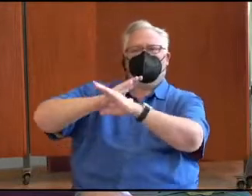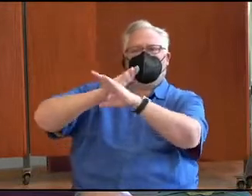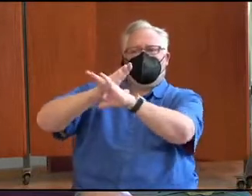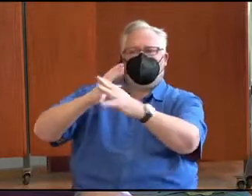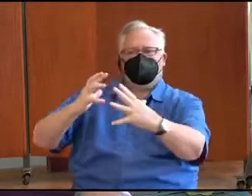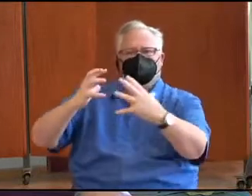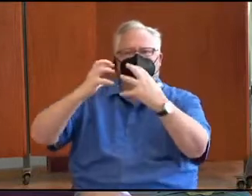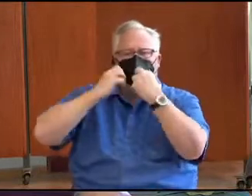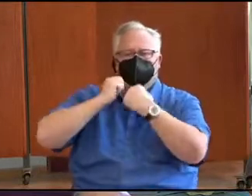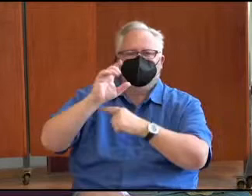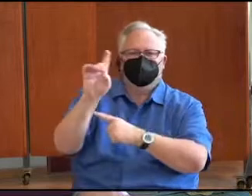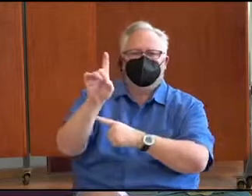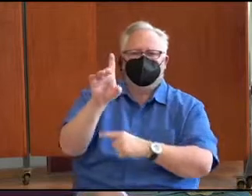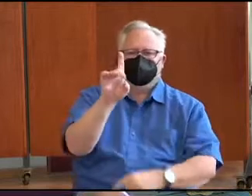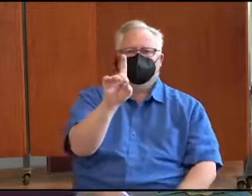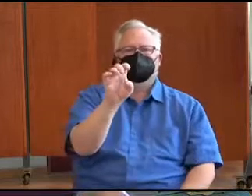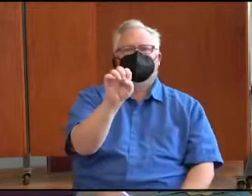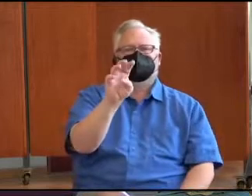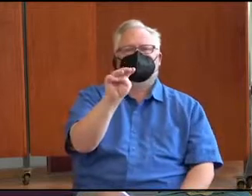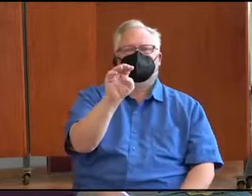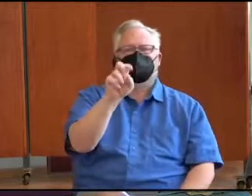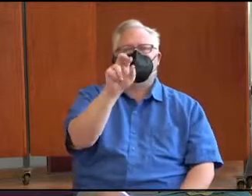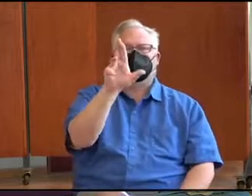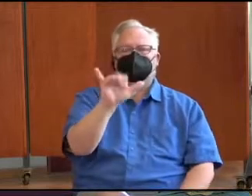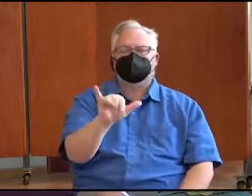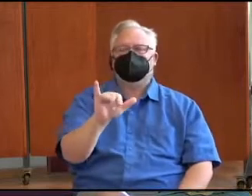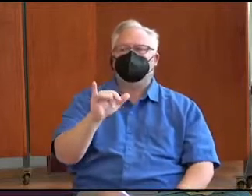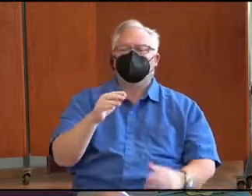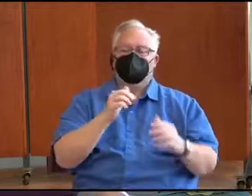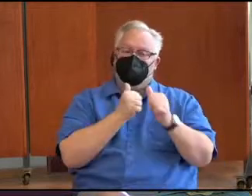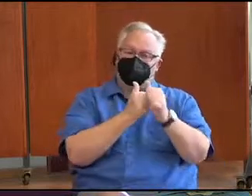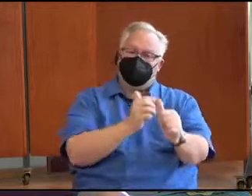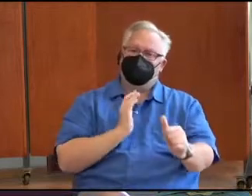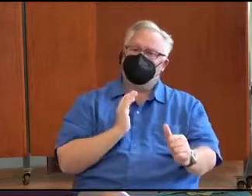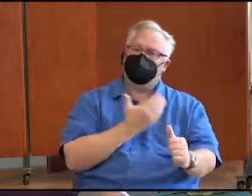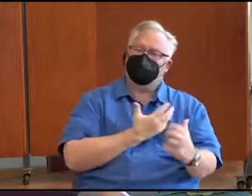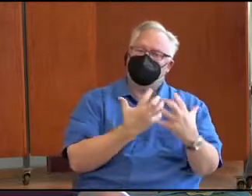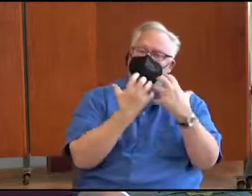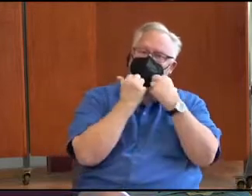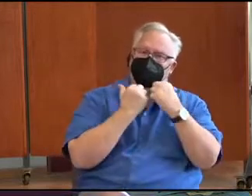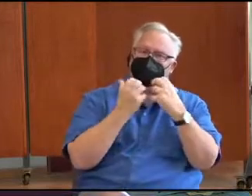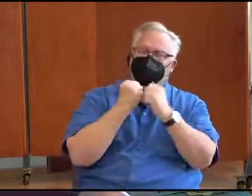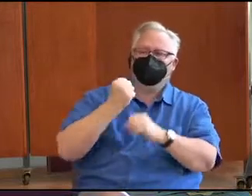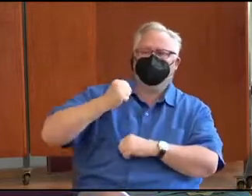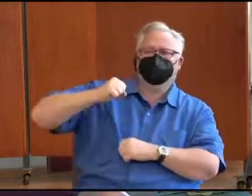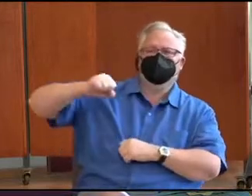and respond out of our faith values against authoritarianism and